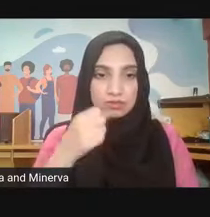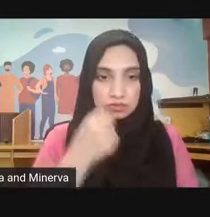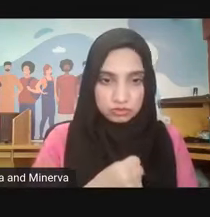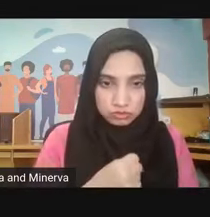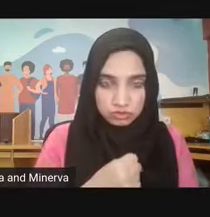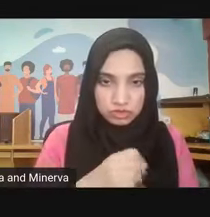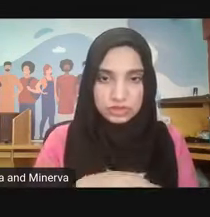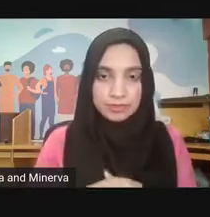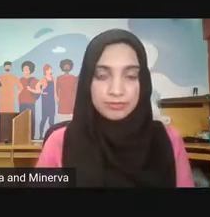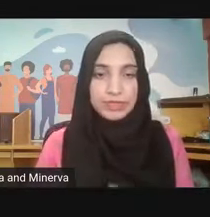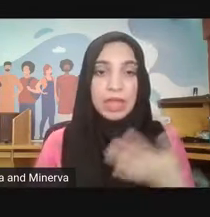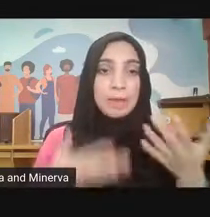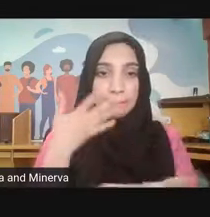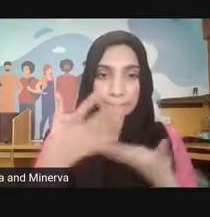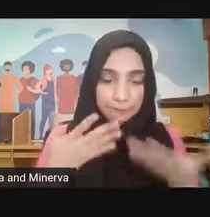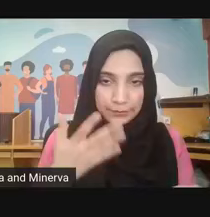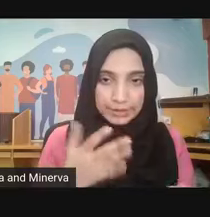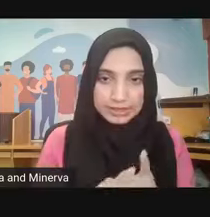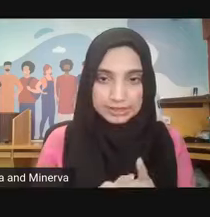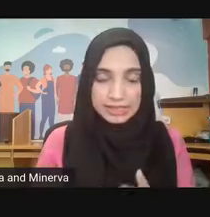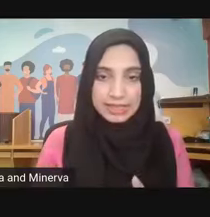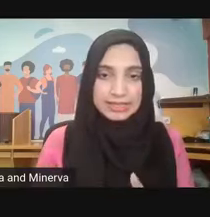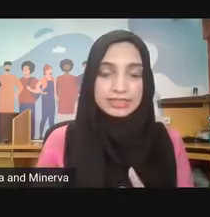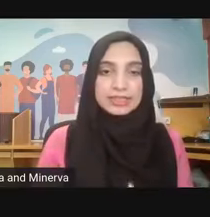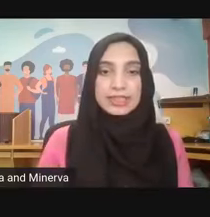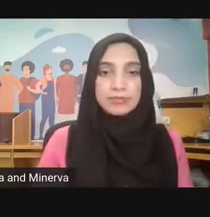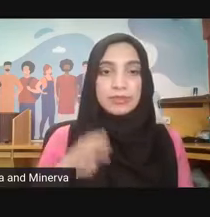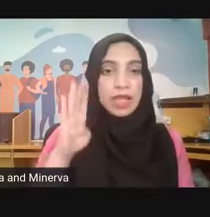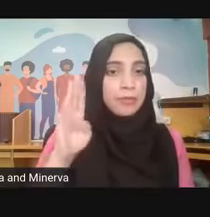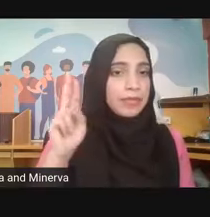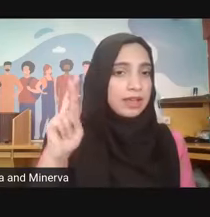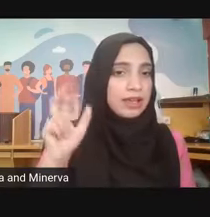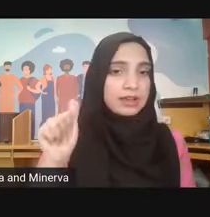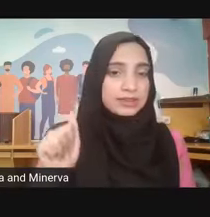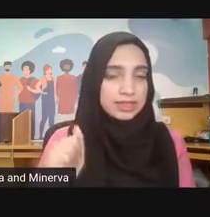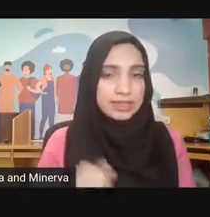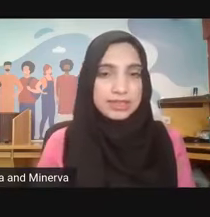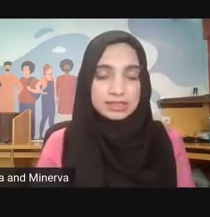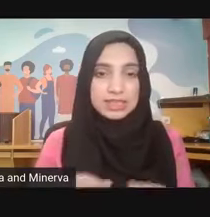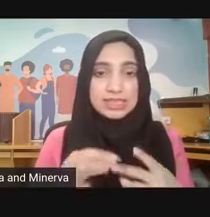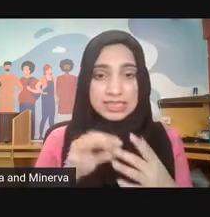about the special bras IFG makes for the breast cancer survivors.